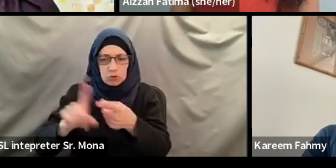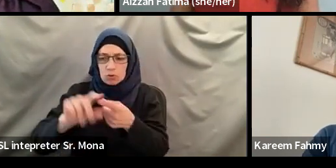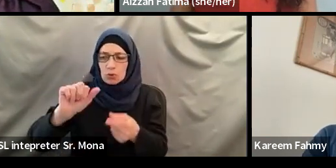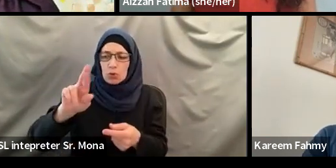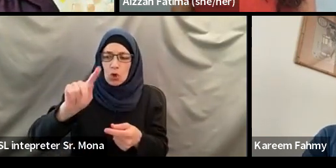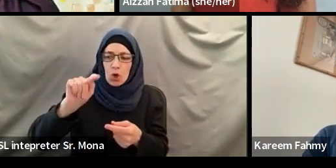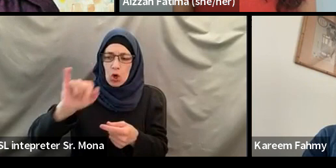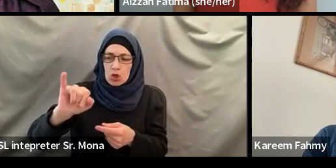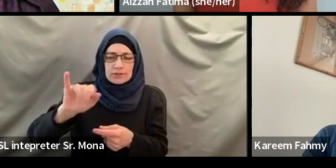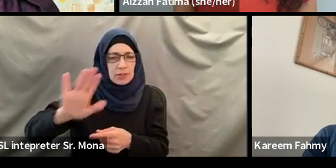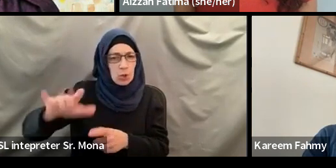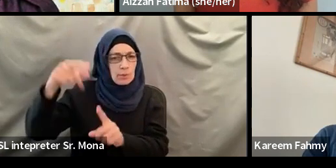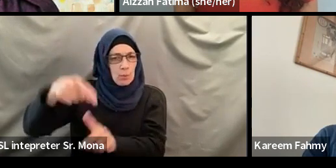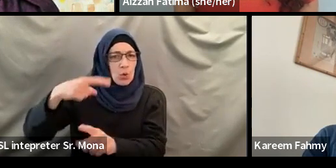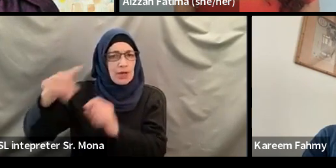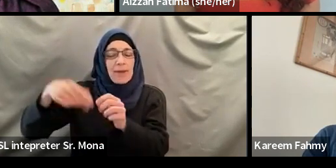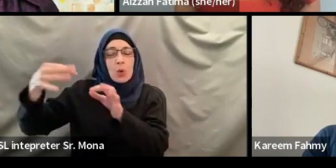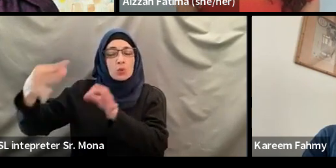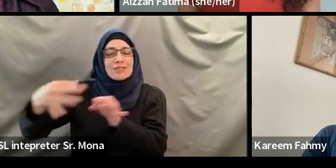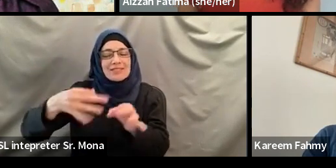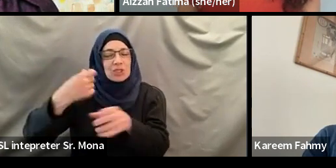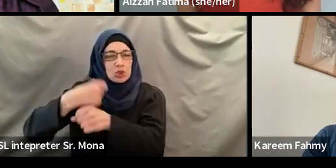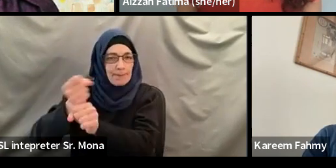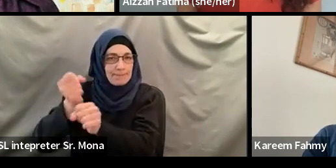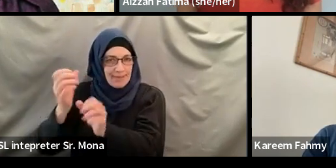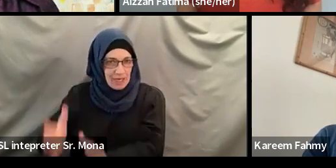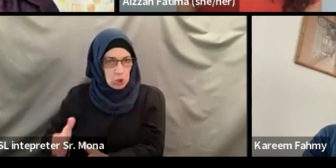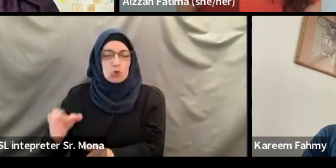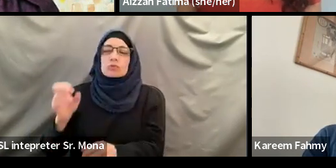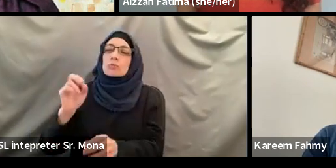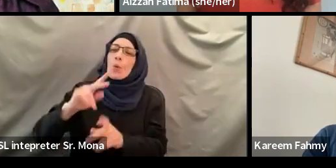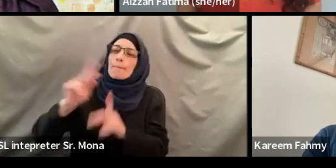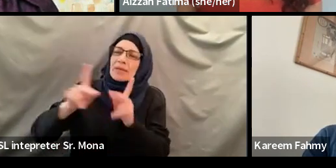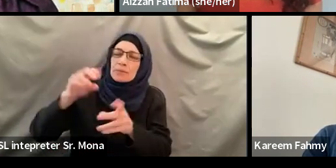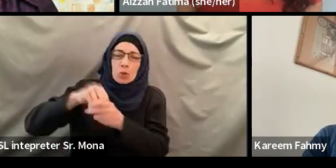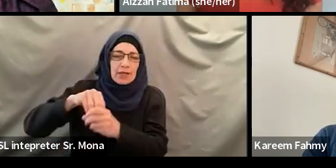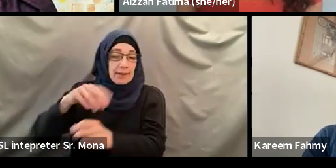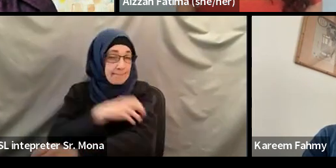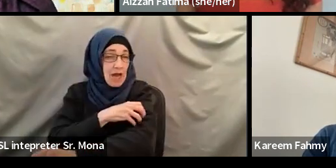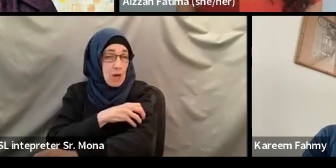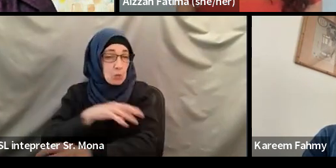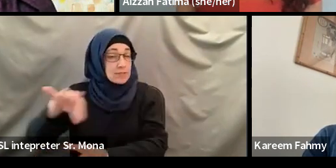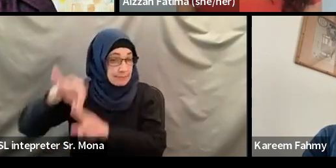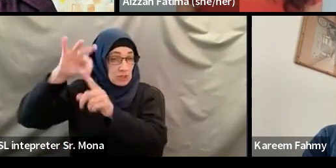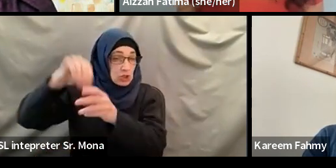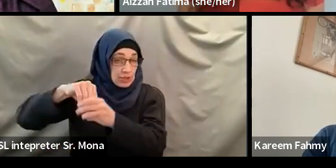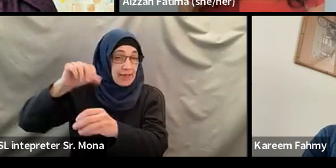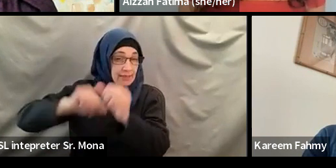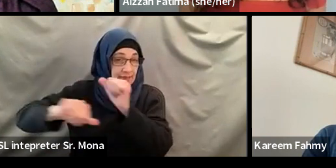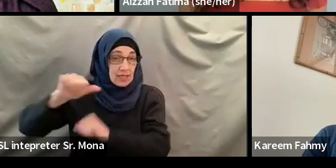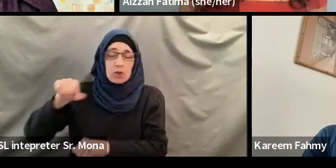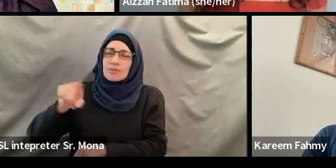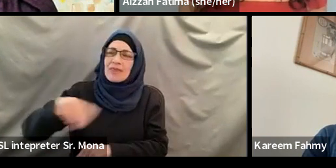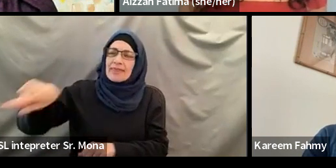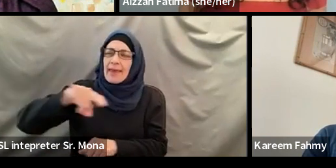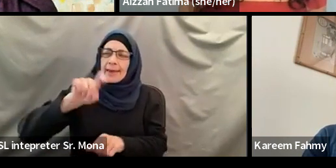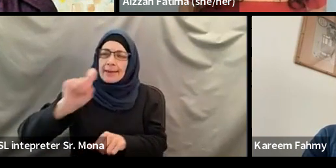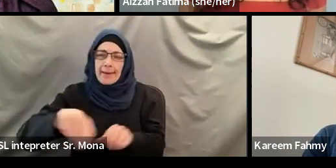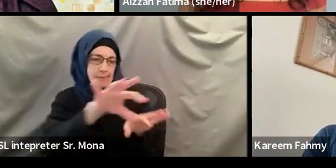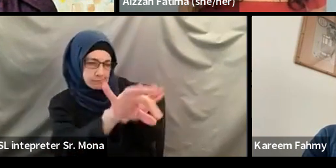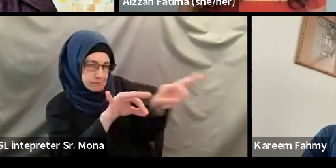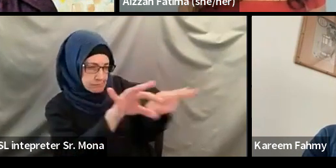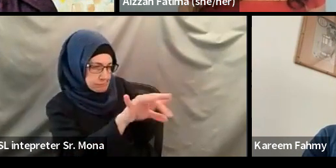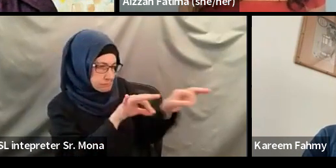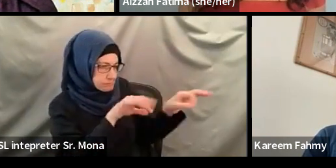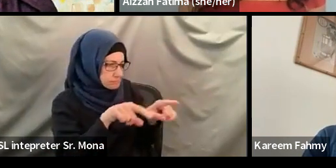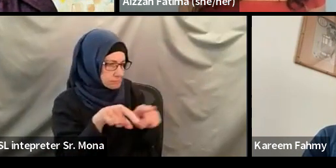feel like decision makers, people in power, especially in theater, they can select certain Muslims whose work they